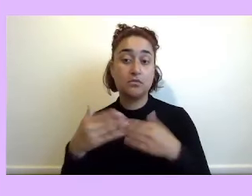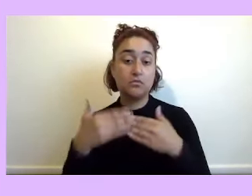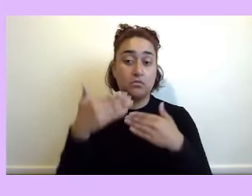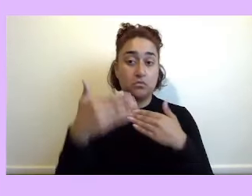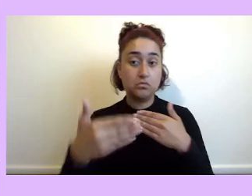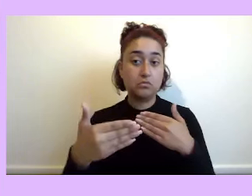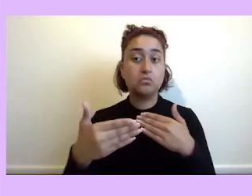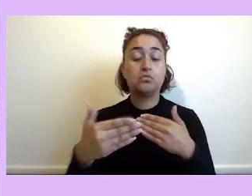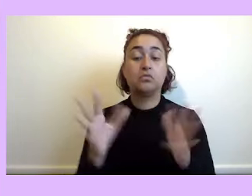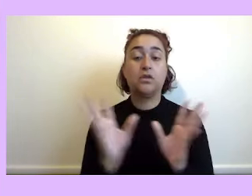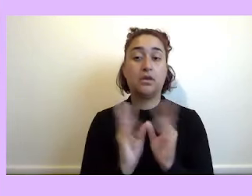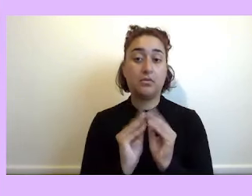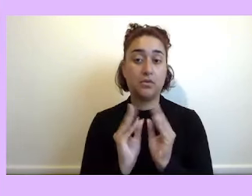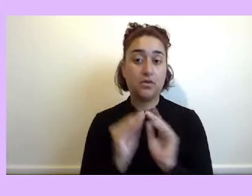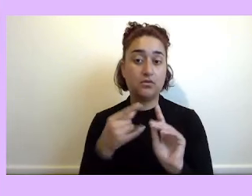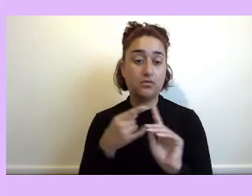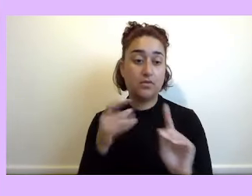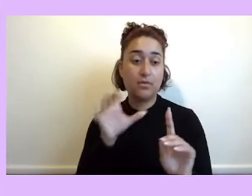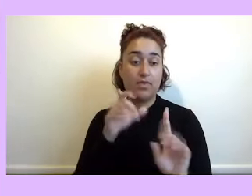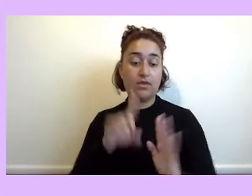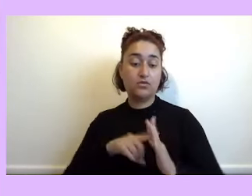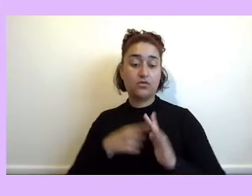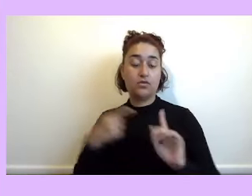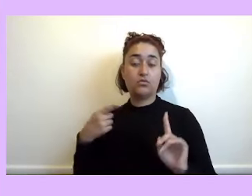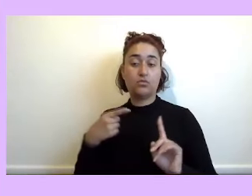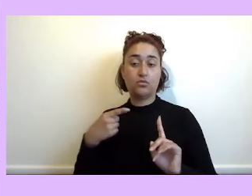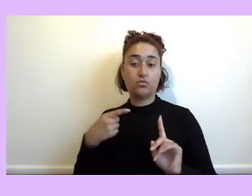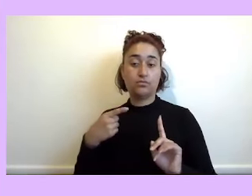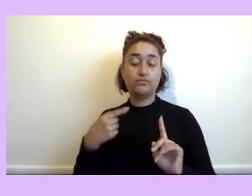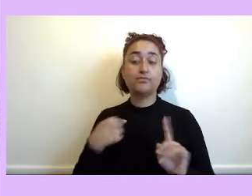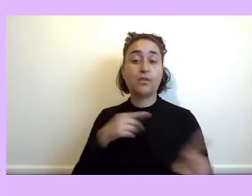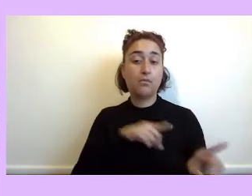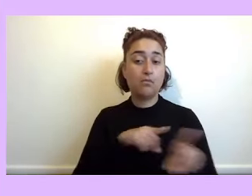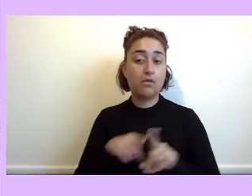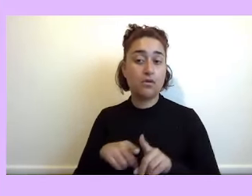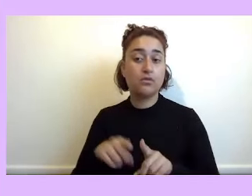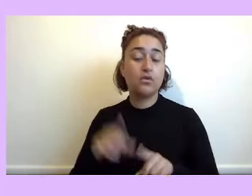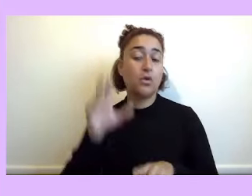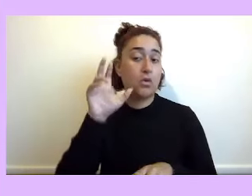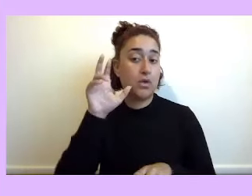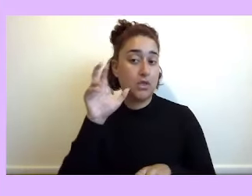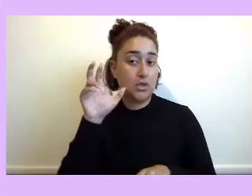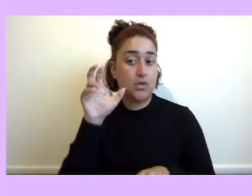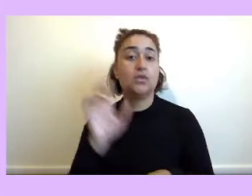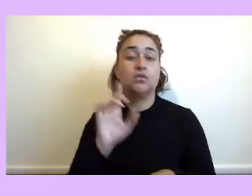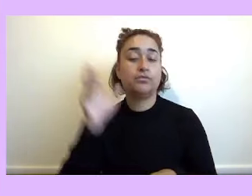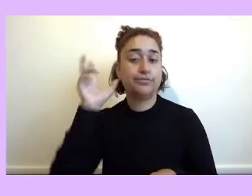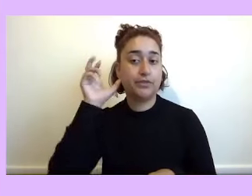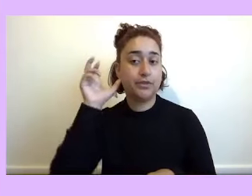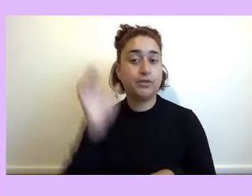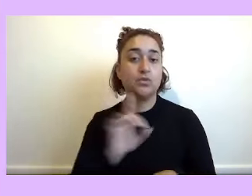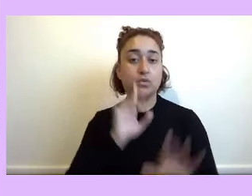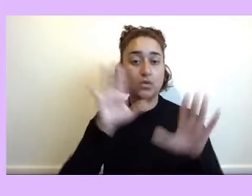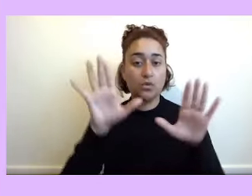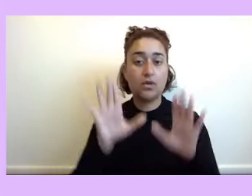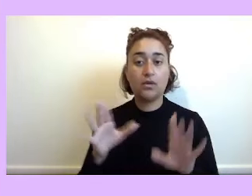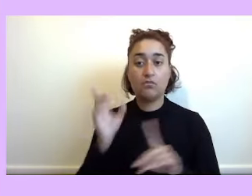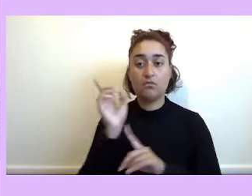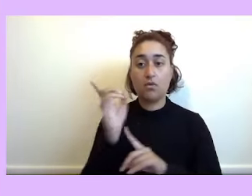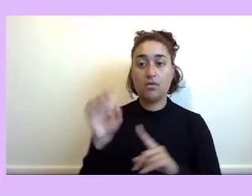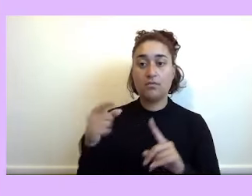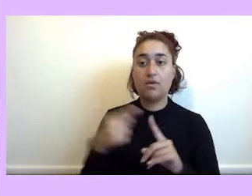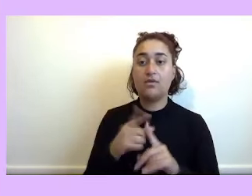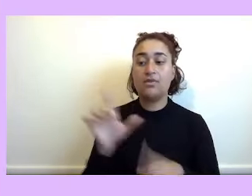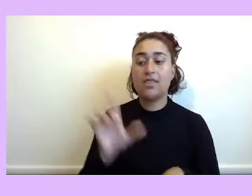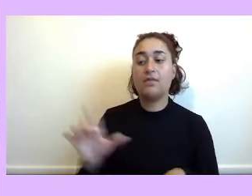in collaboration from that starting point. I'm also hearing this really great moment you said about the library is really trusted by